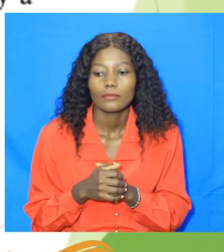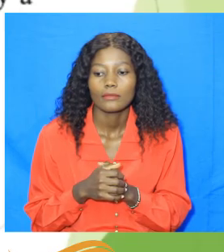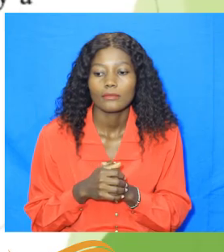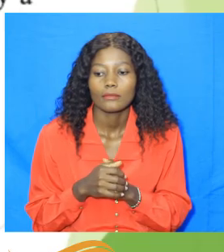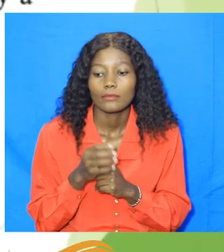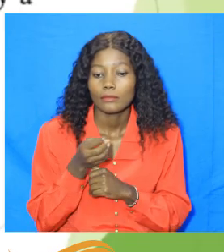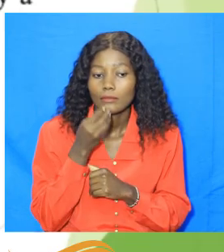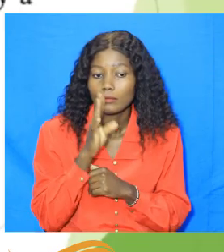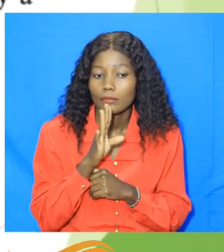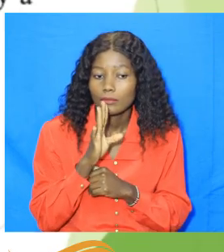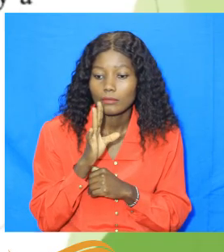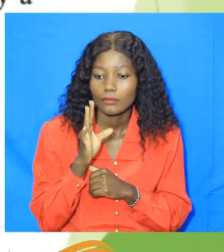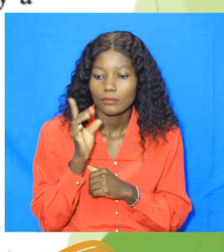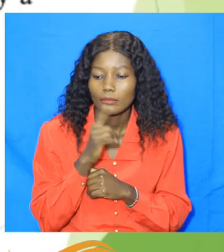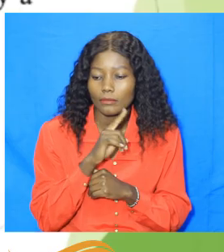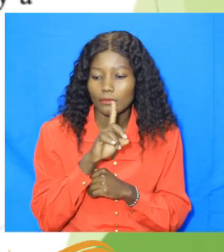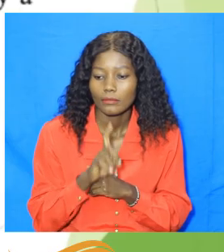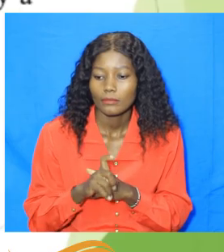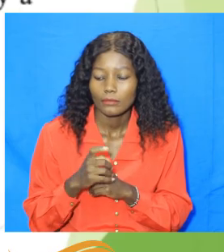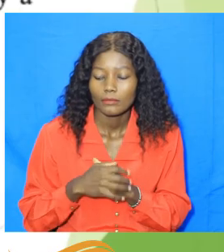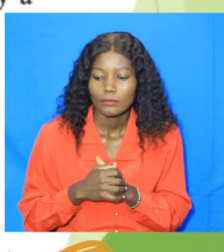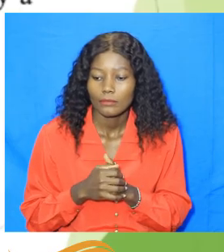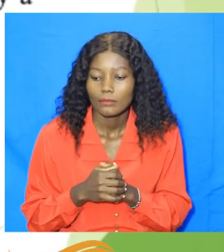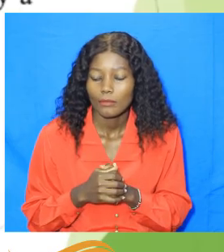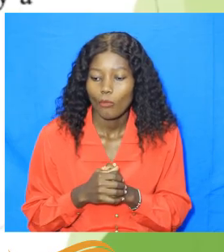the internet connection because we are losing you again.